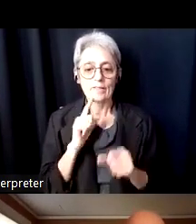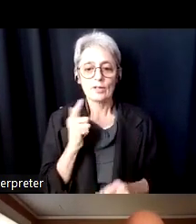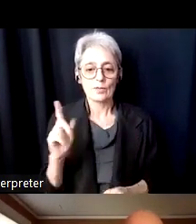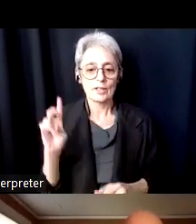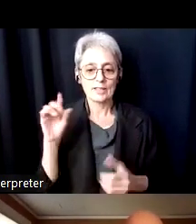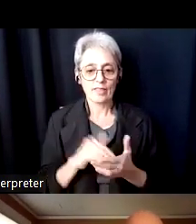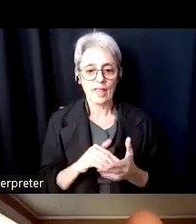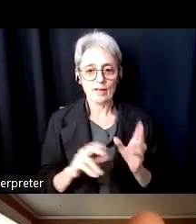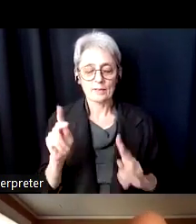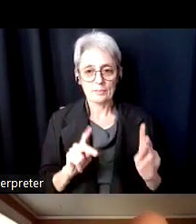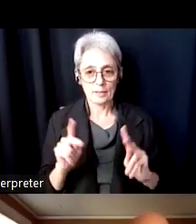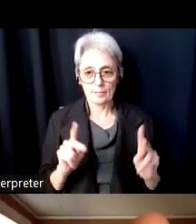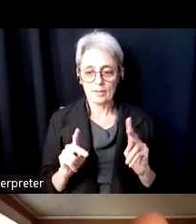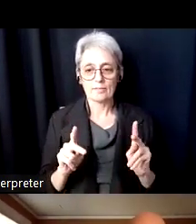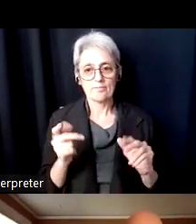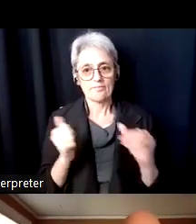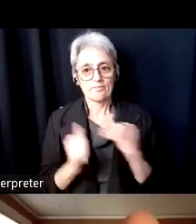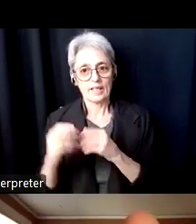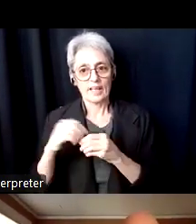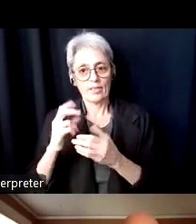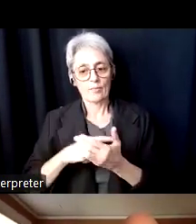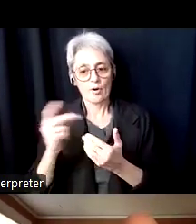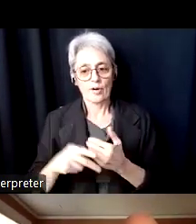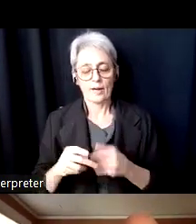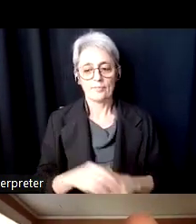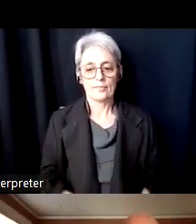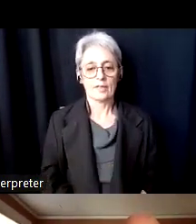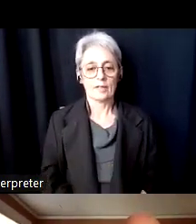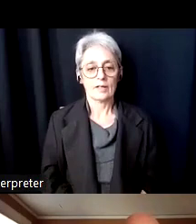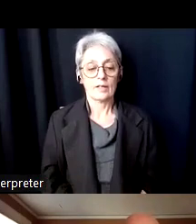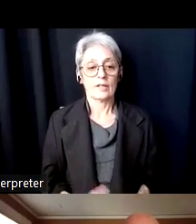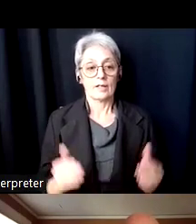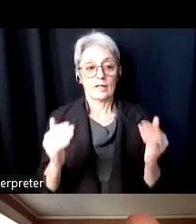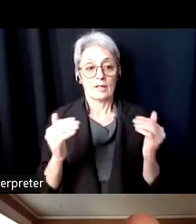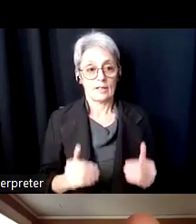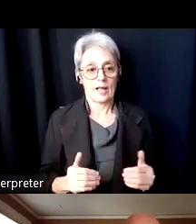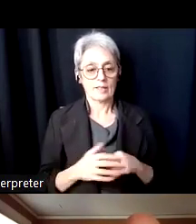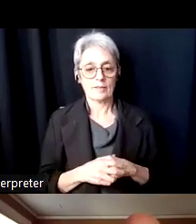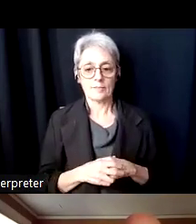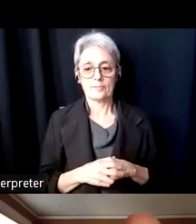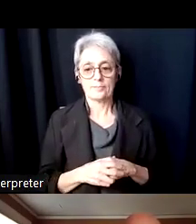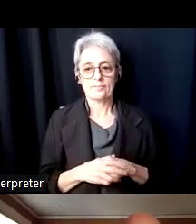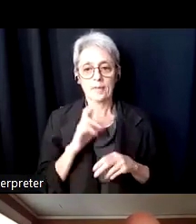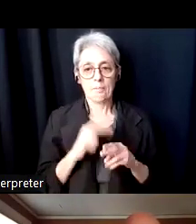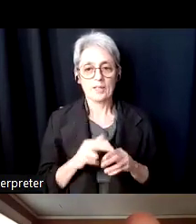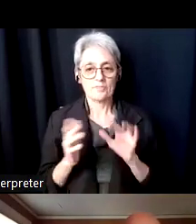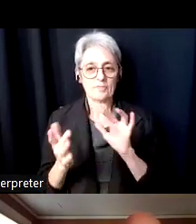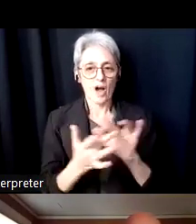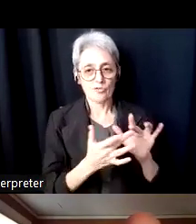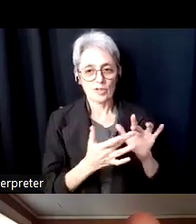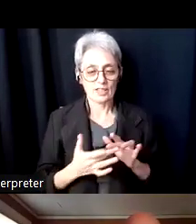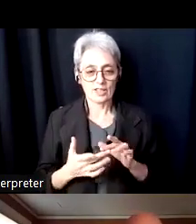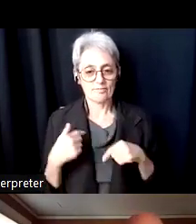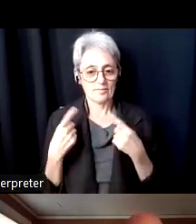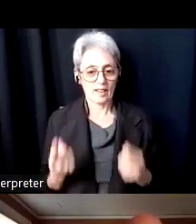who are served by the program. In the next slide, I want to talk briefly about our outreach efforts we have done in the last